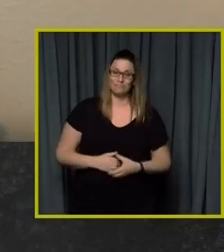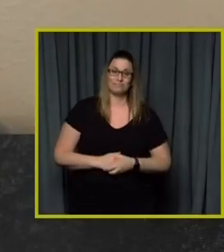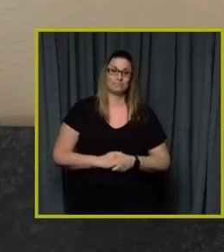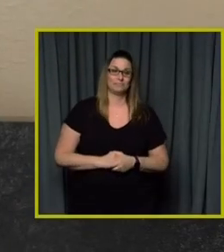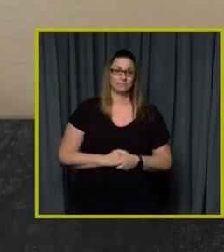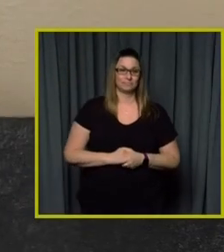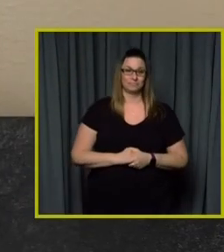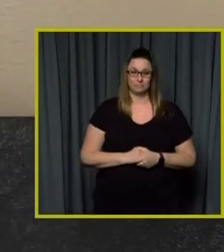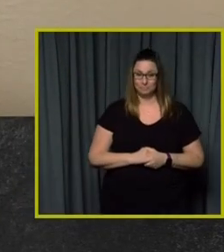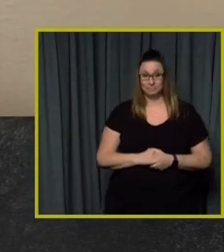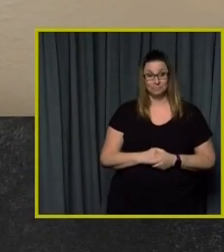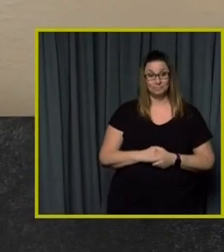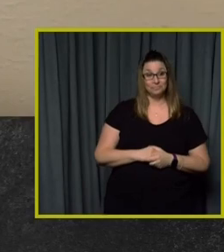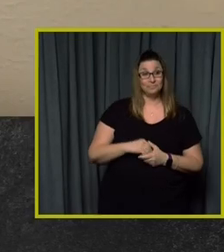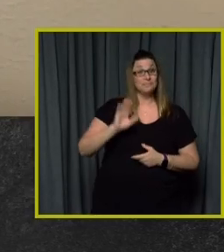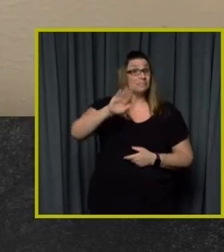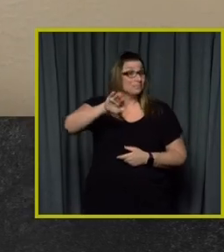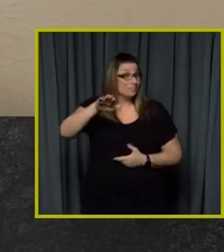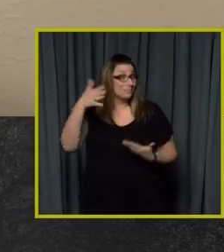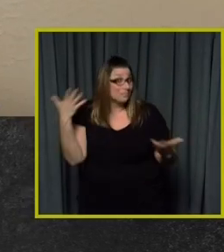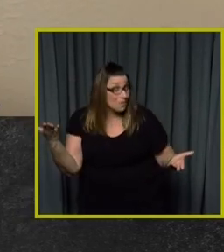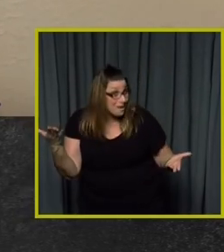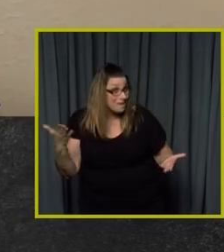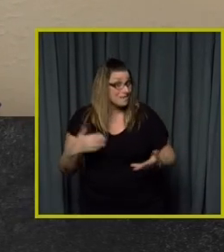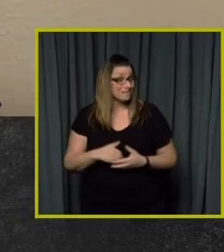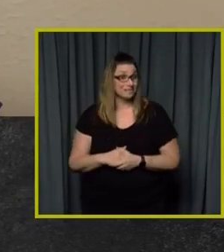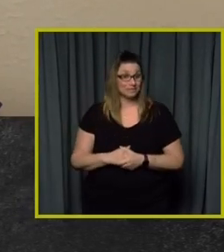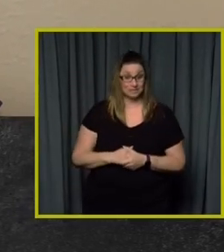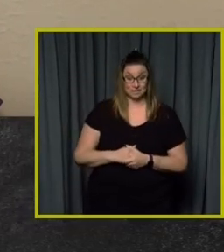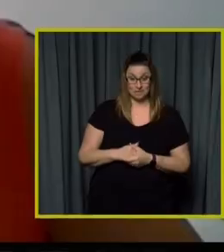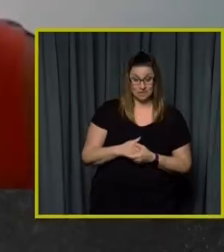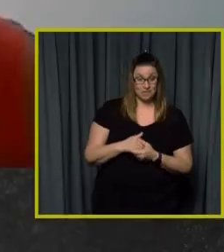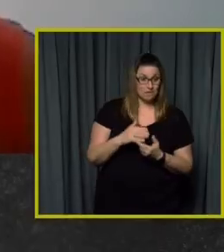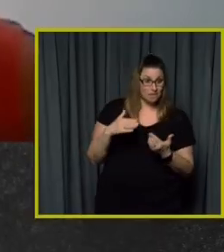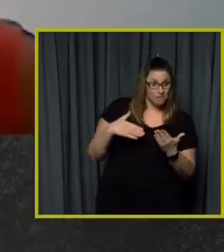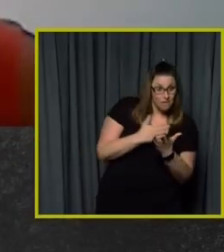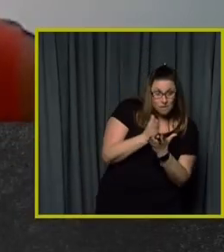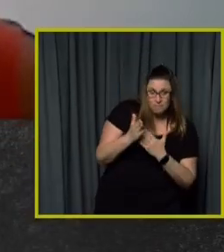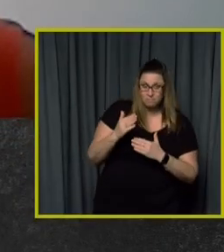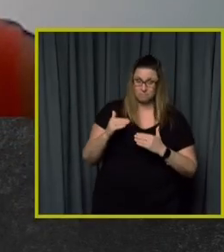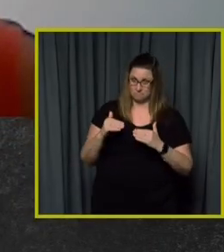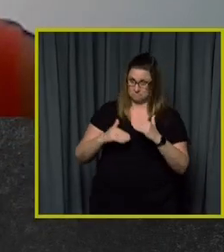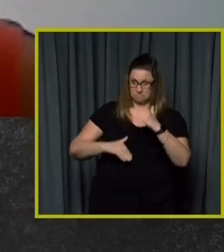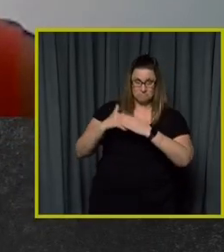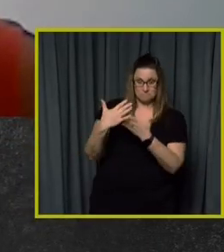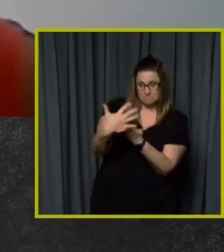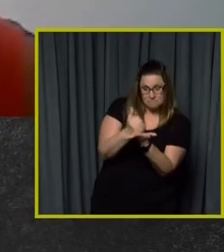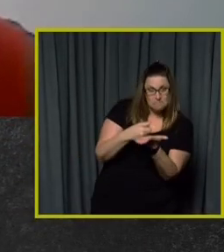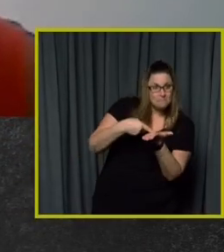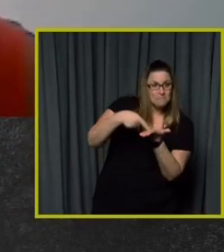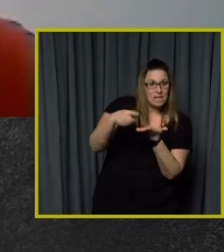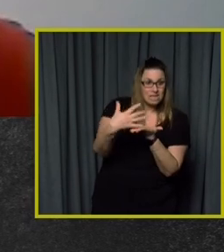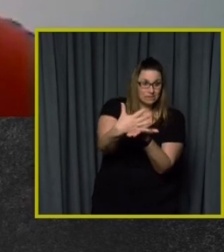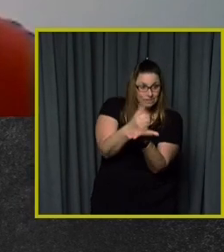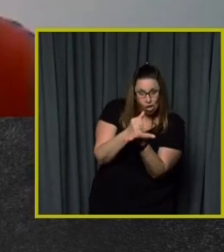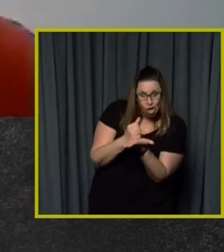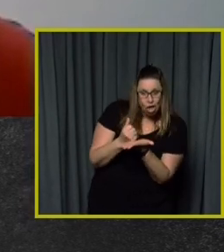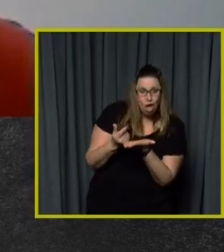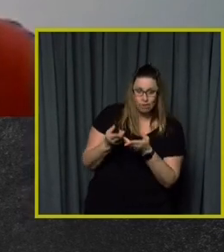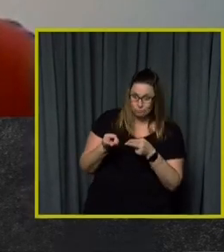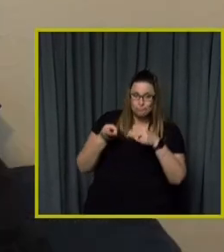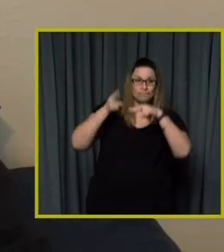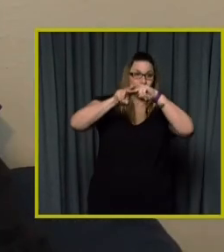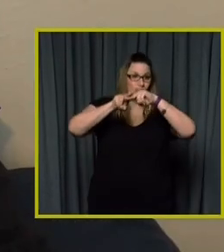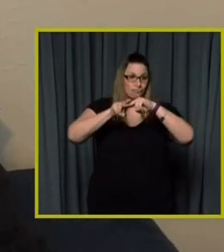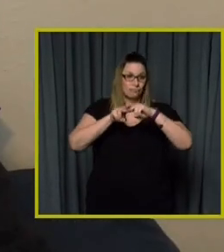This is why we demand living wages, a care income, a guaranteed